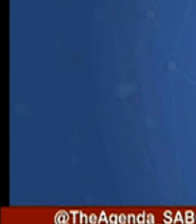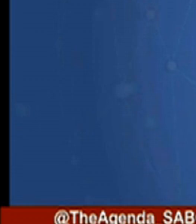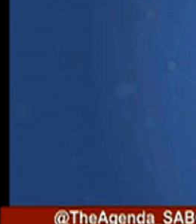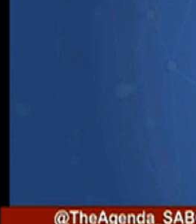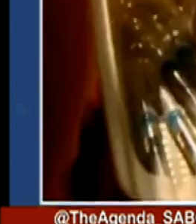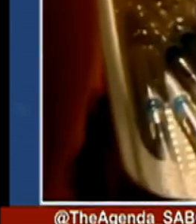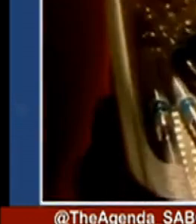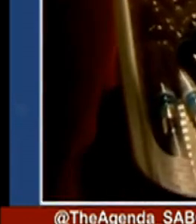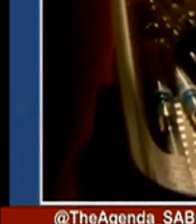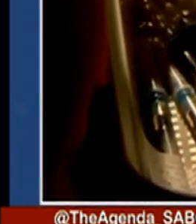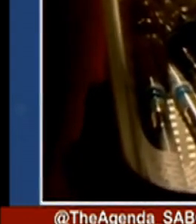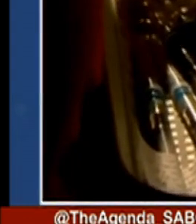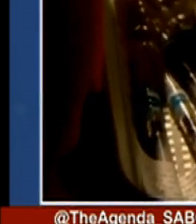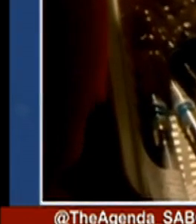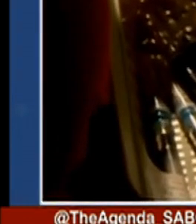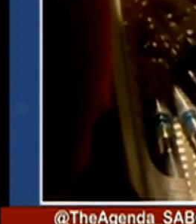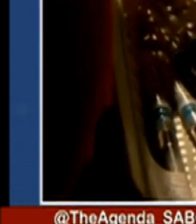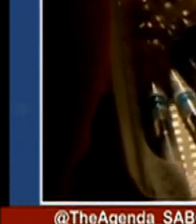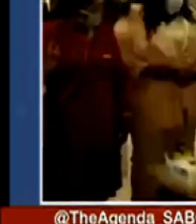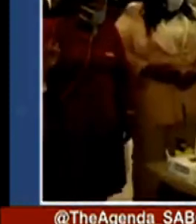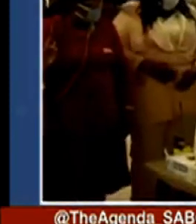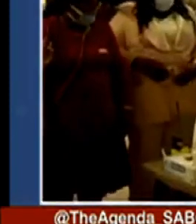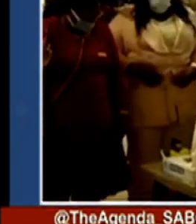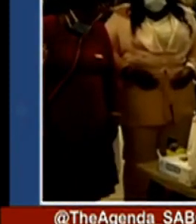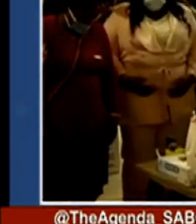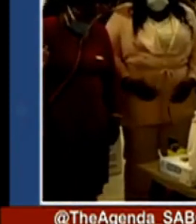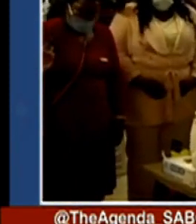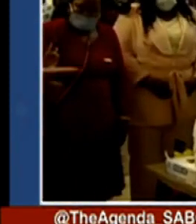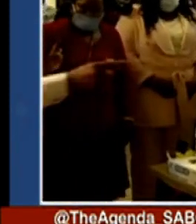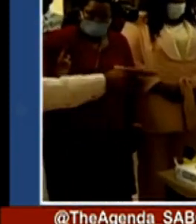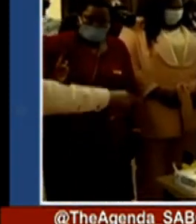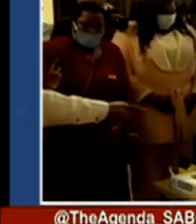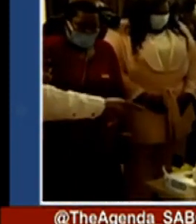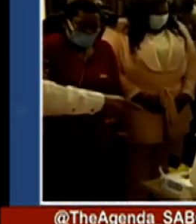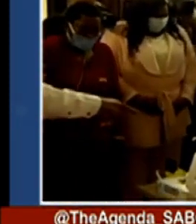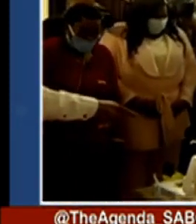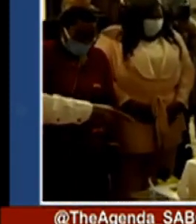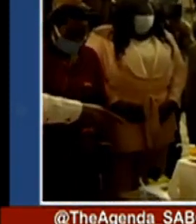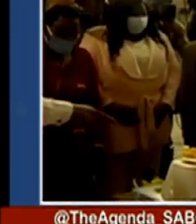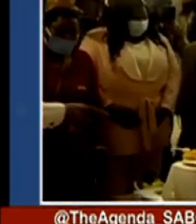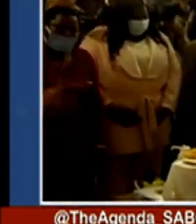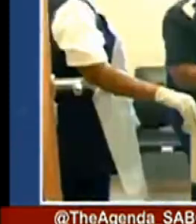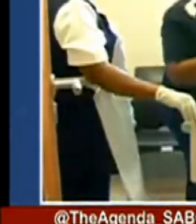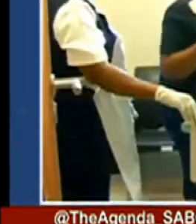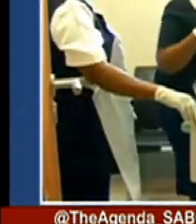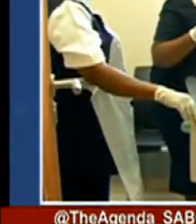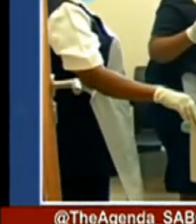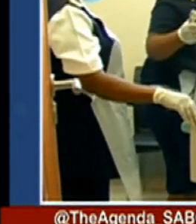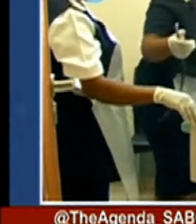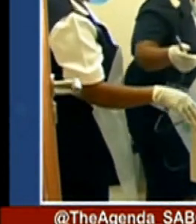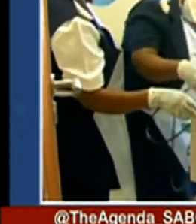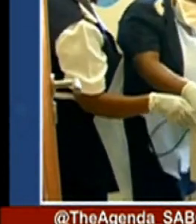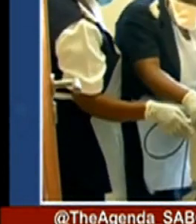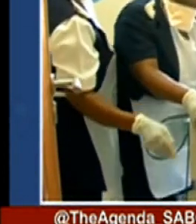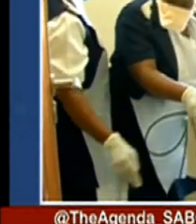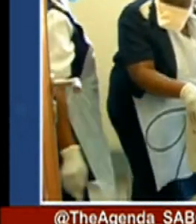this is what's happened with the Pfizer vaccine. First, it was established to be safe and effective in older adults, and now slowly it's